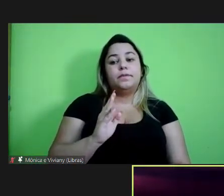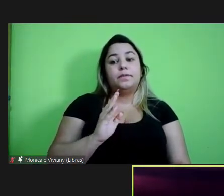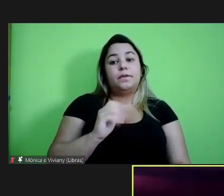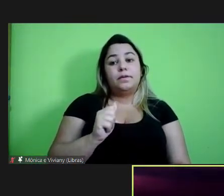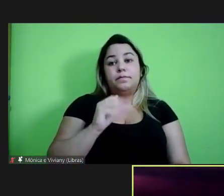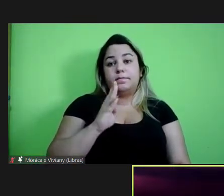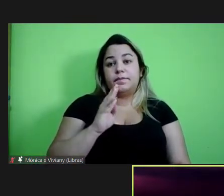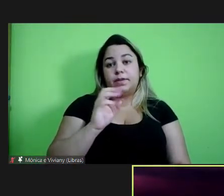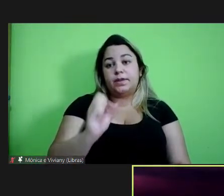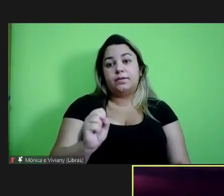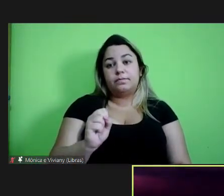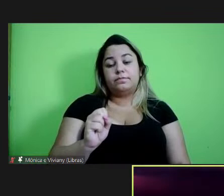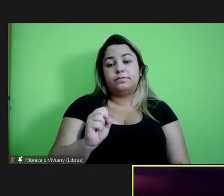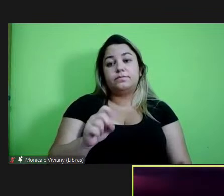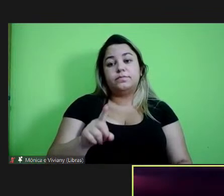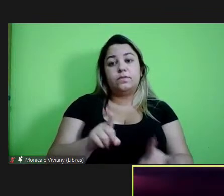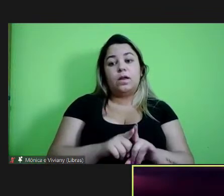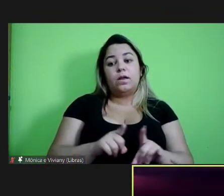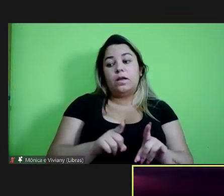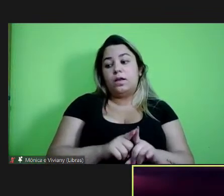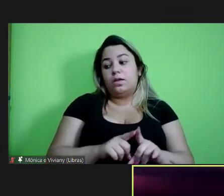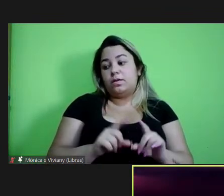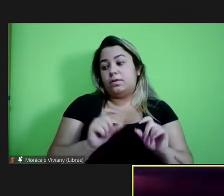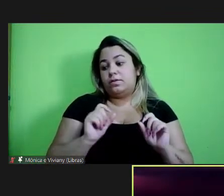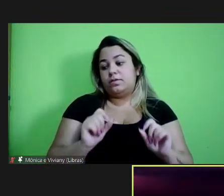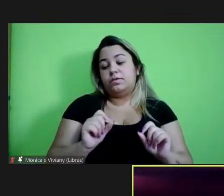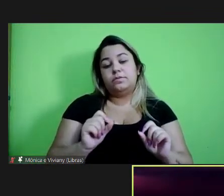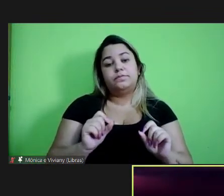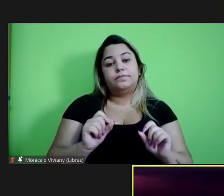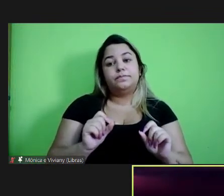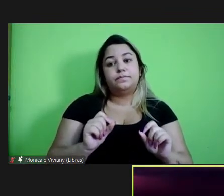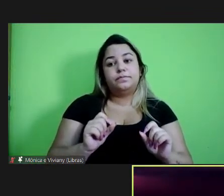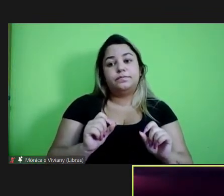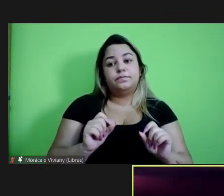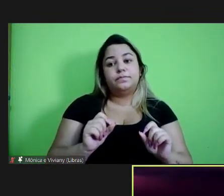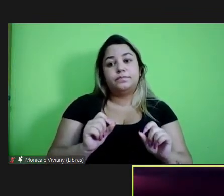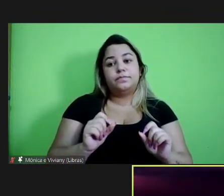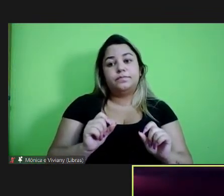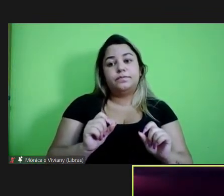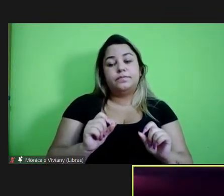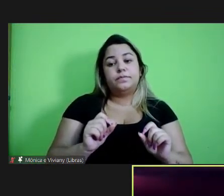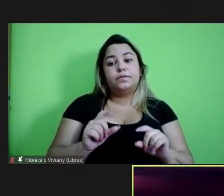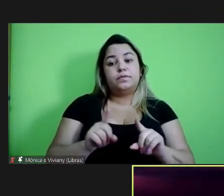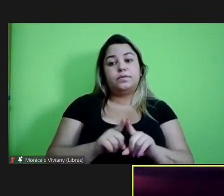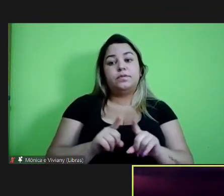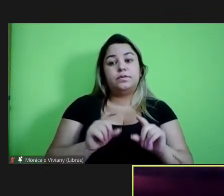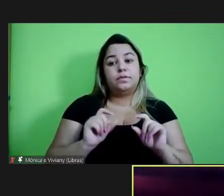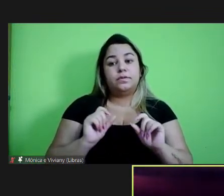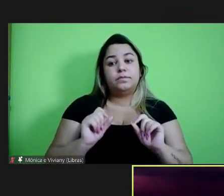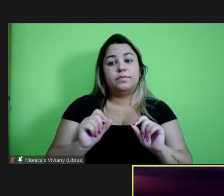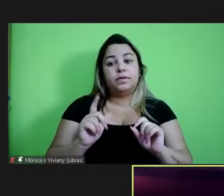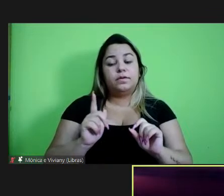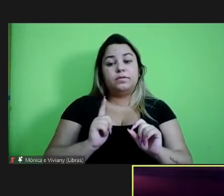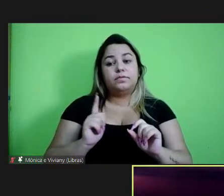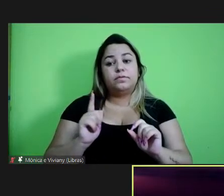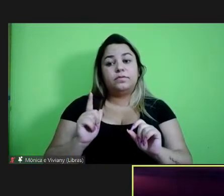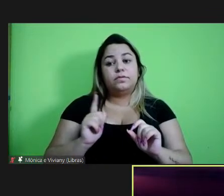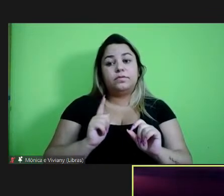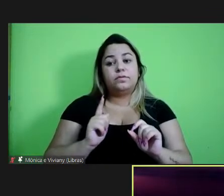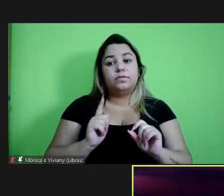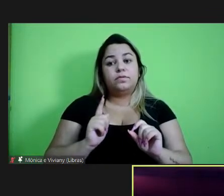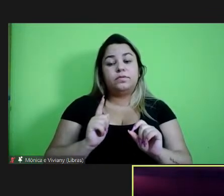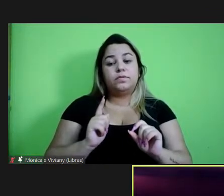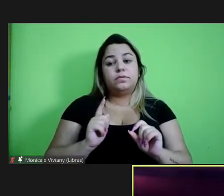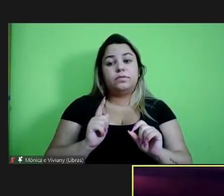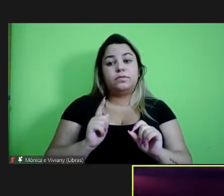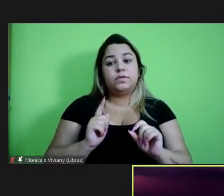approach is a very useful tool. Empowerment, in addition to that, behavioral change, not as prolific,